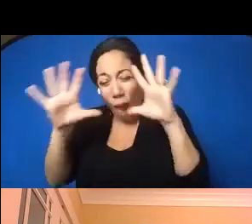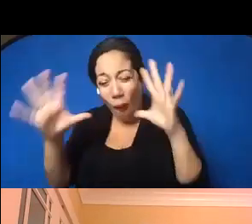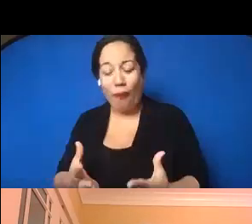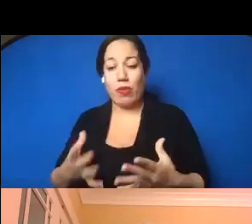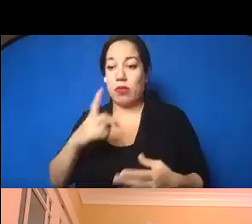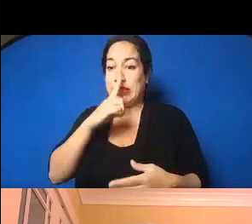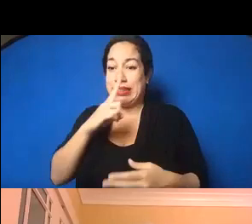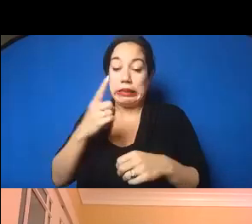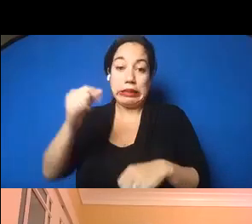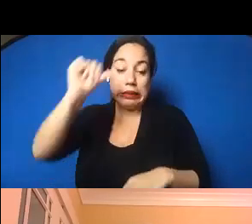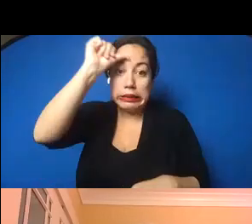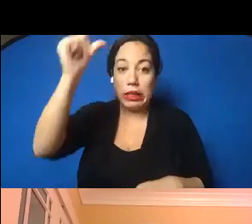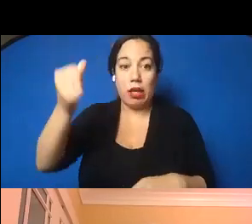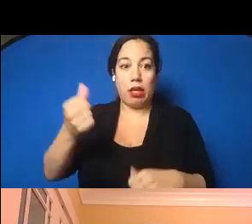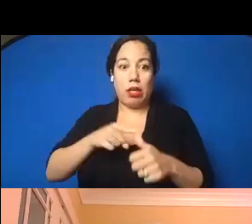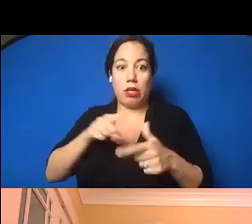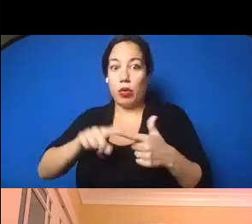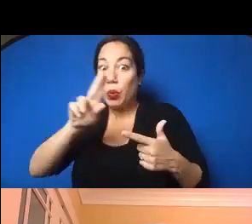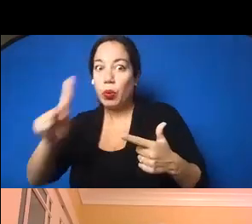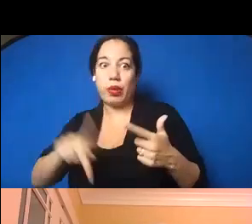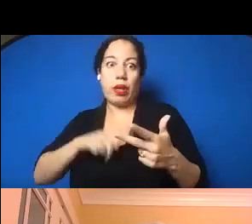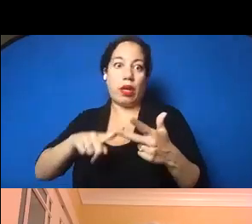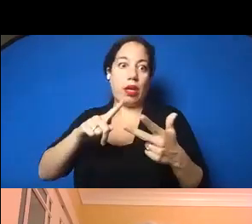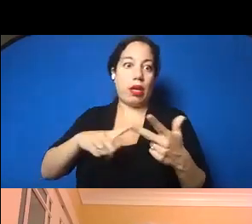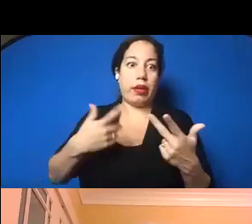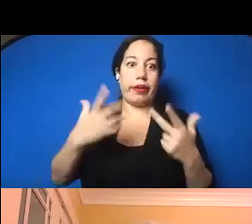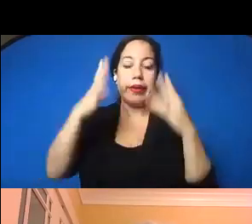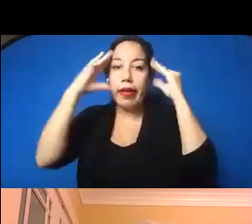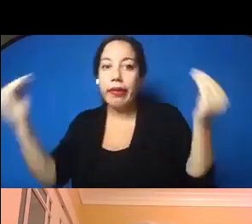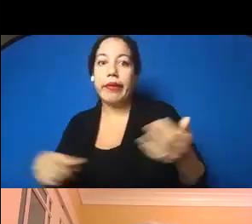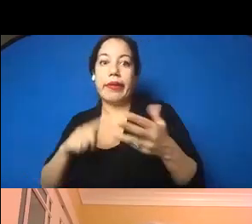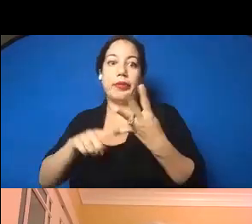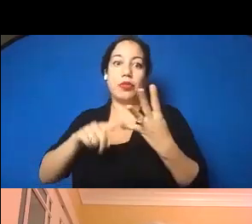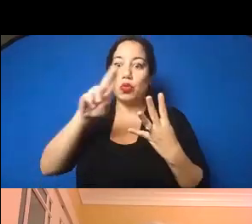about India, the UK, Netherlands, the US, Canada,